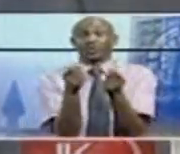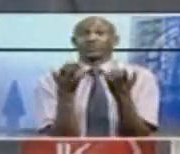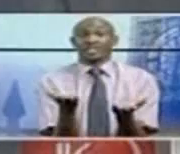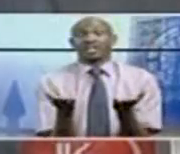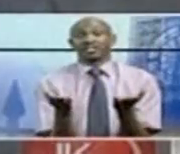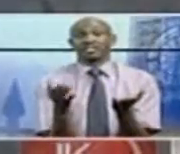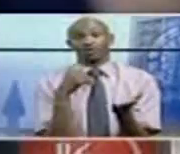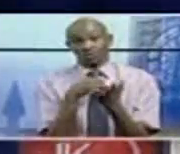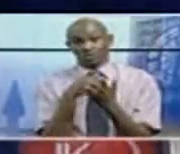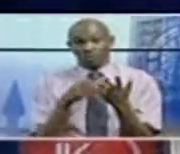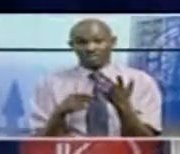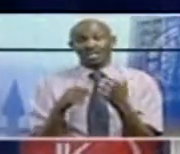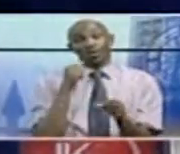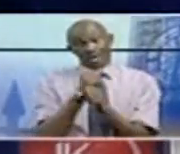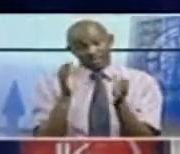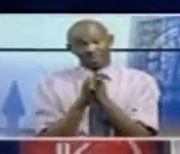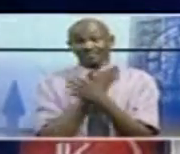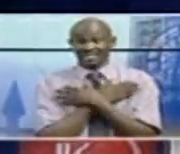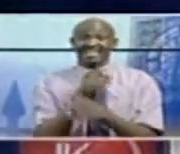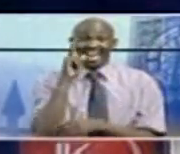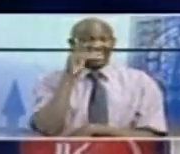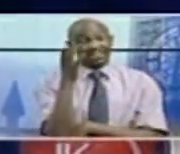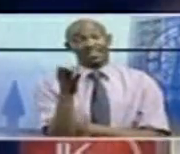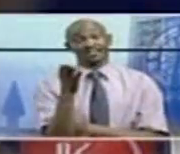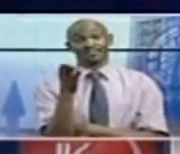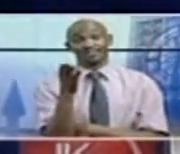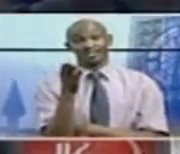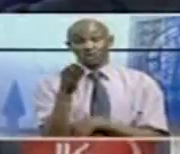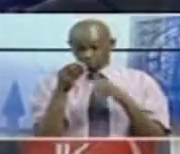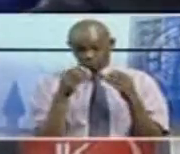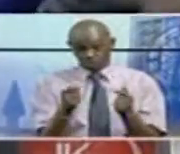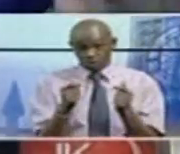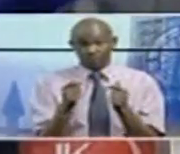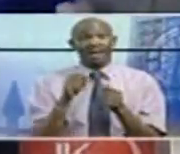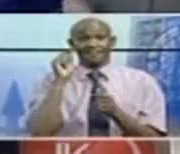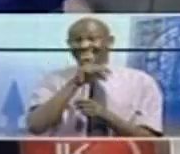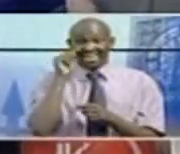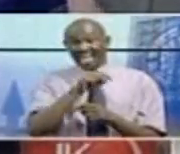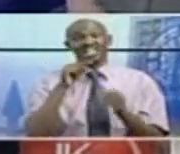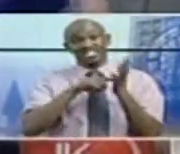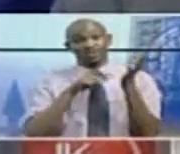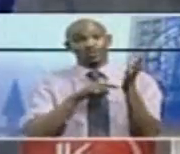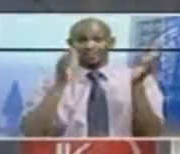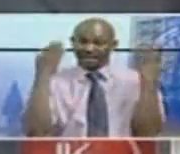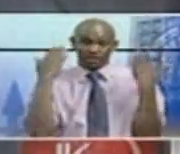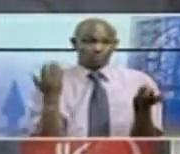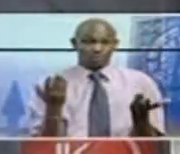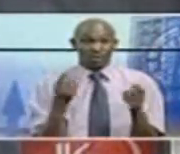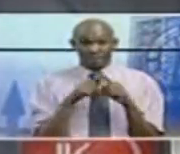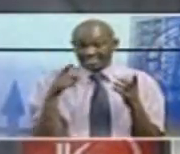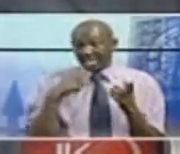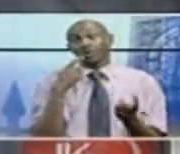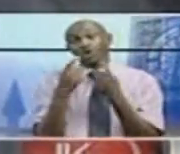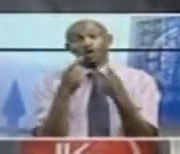including working with his friends in London to resolve the Mirai issue in Meru, instead of